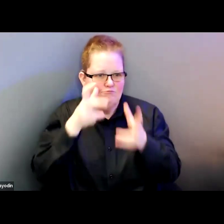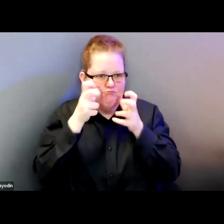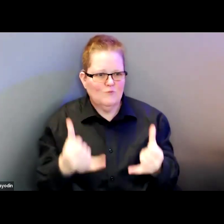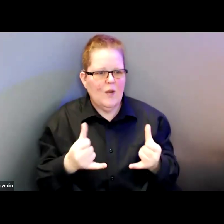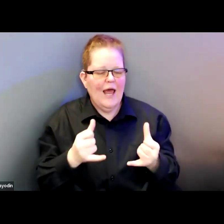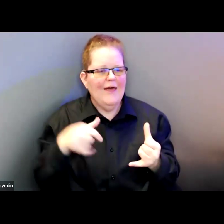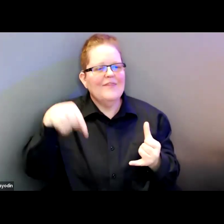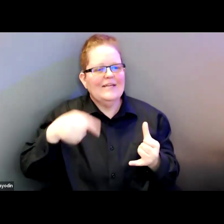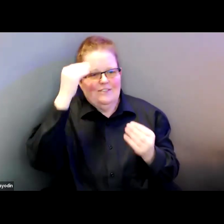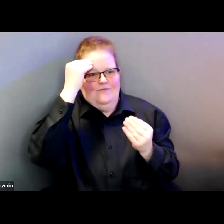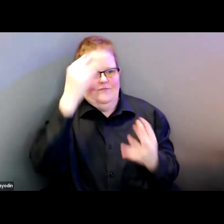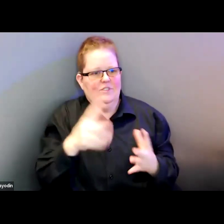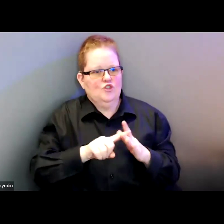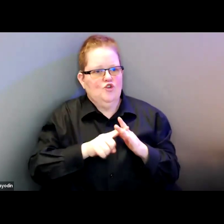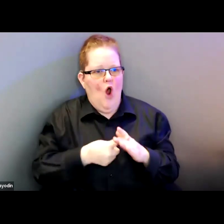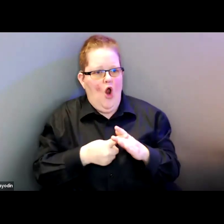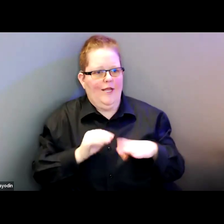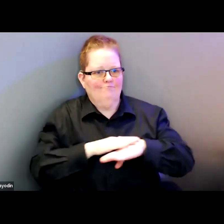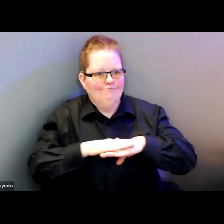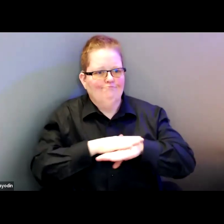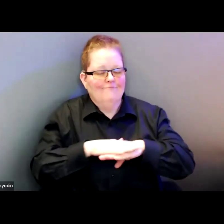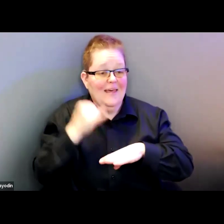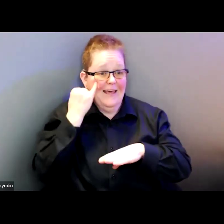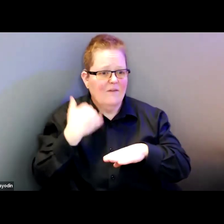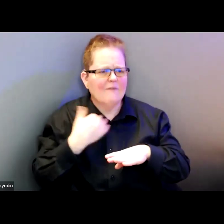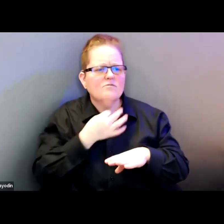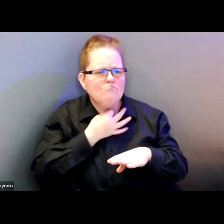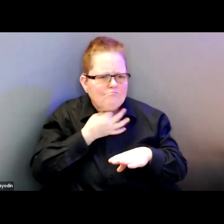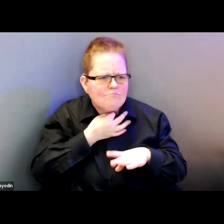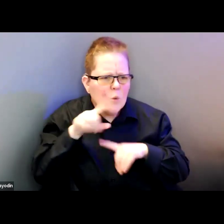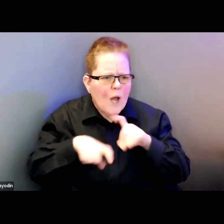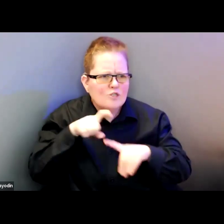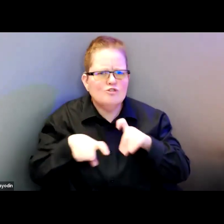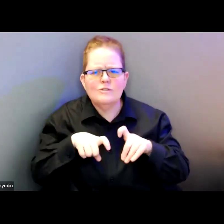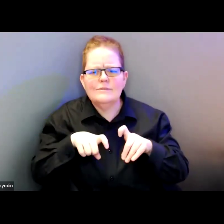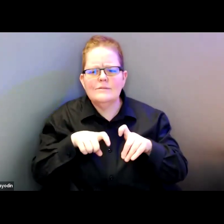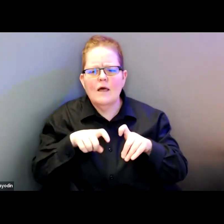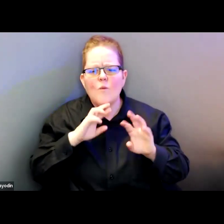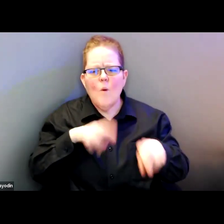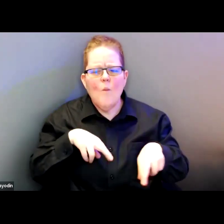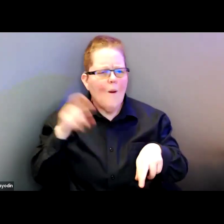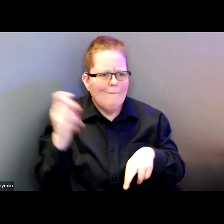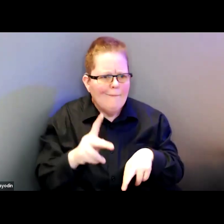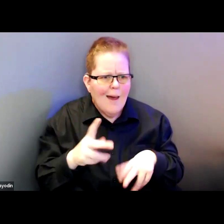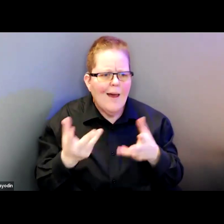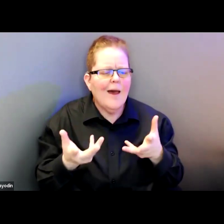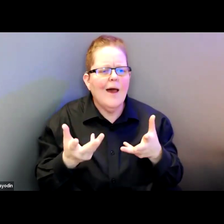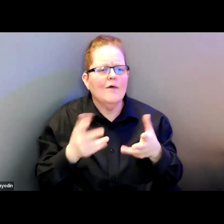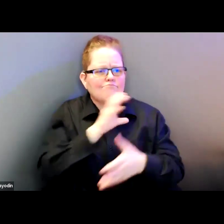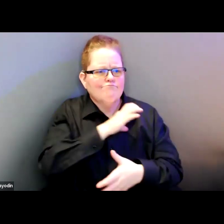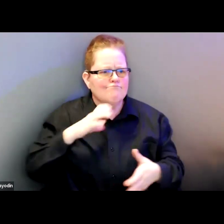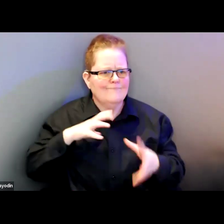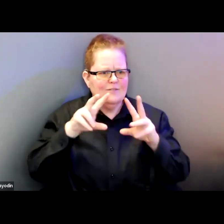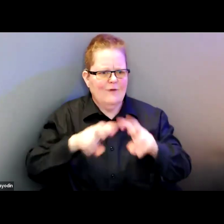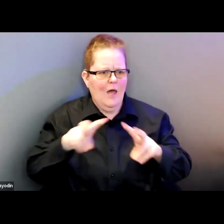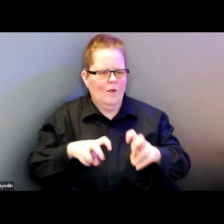a starting point. But if folks have questions about the report back that, you know, on the committee evaluation